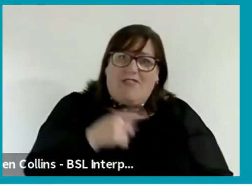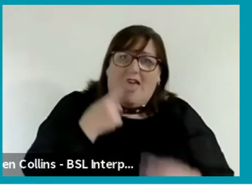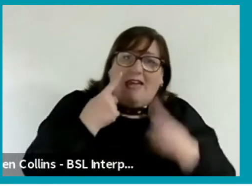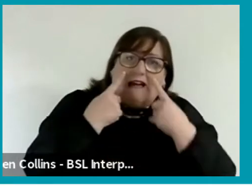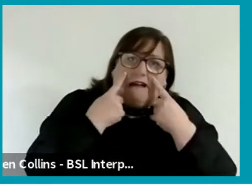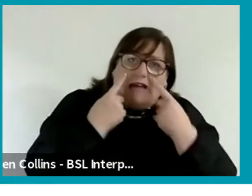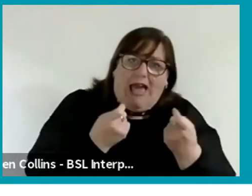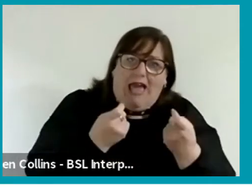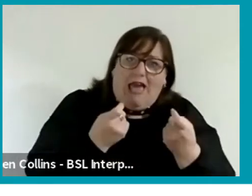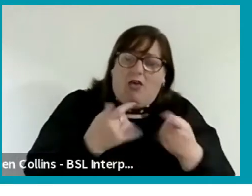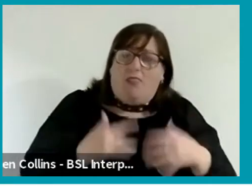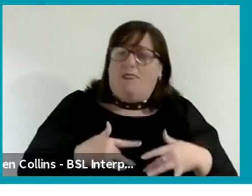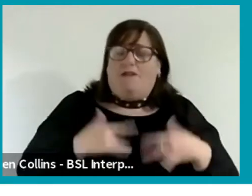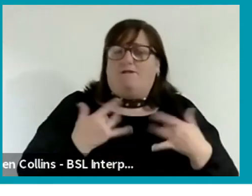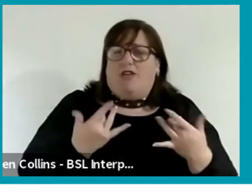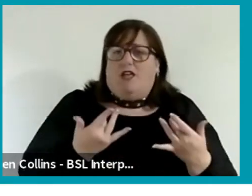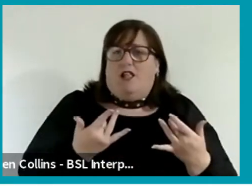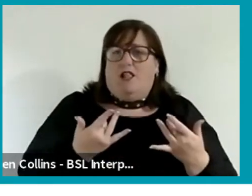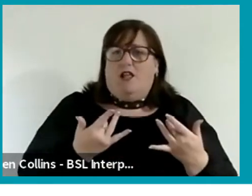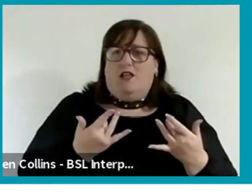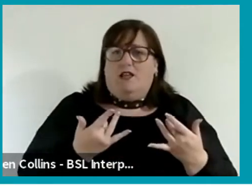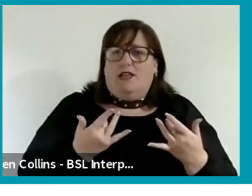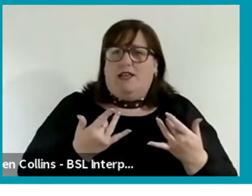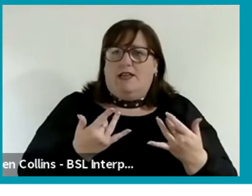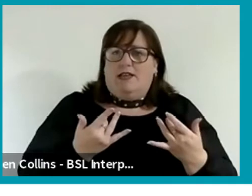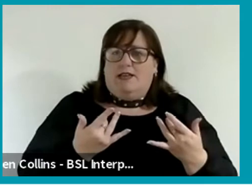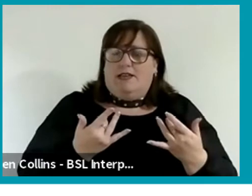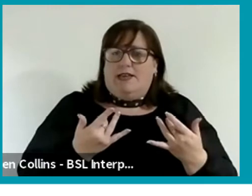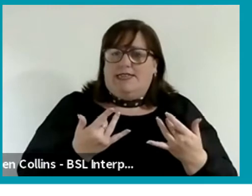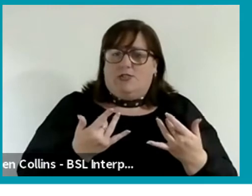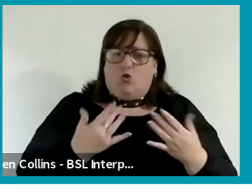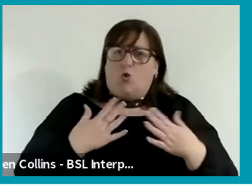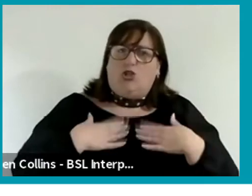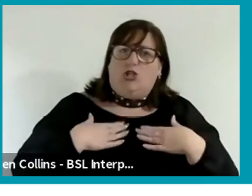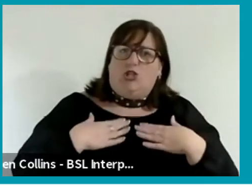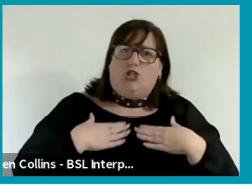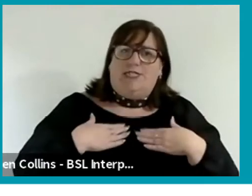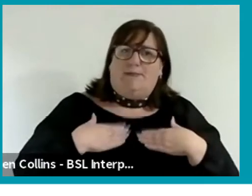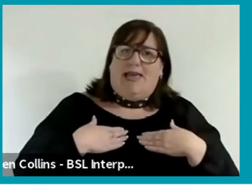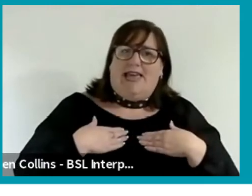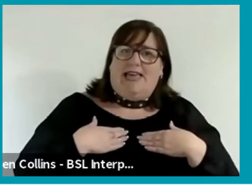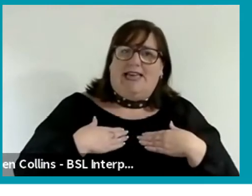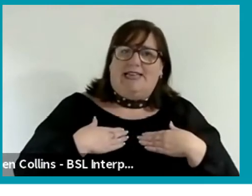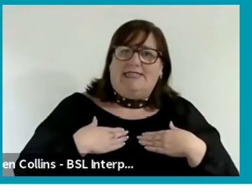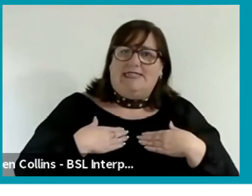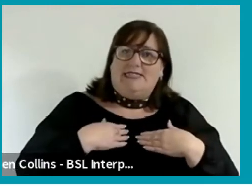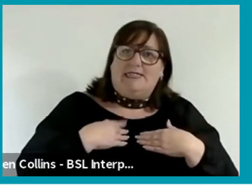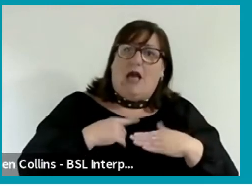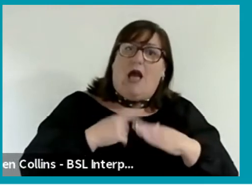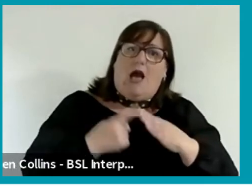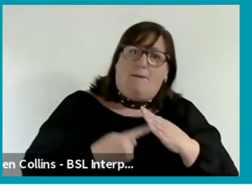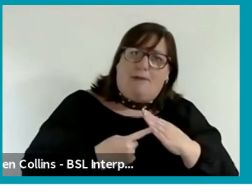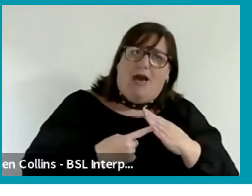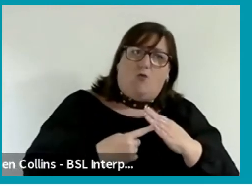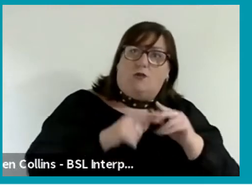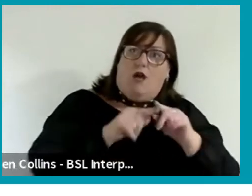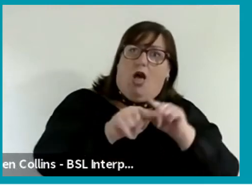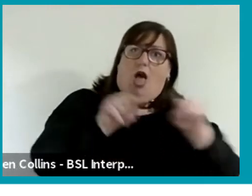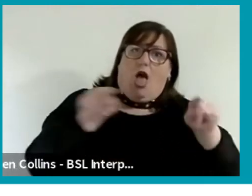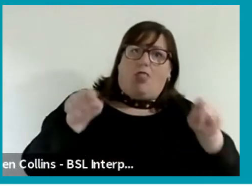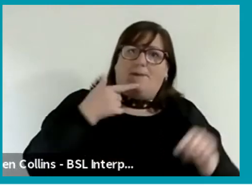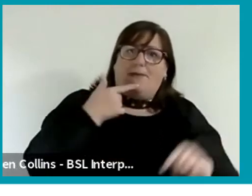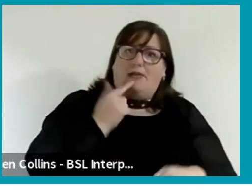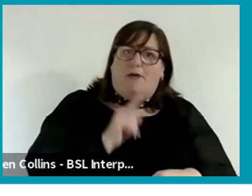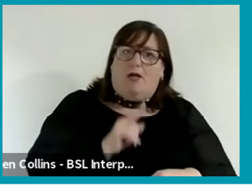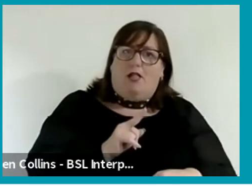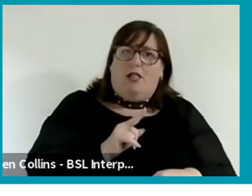outside of just themselves. It's a collective effort for people to show up, to